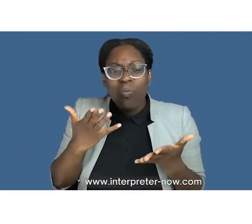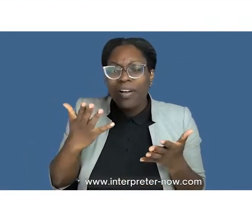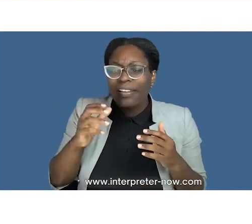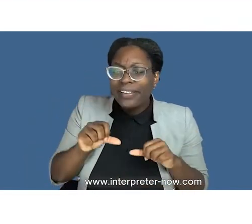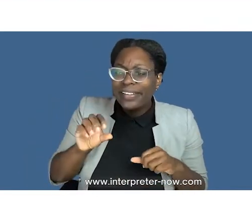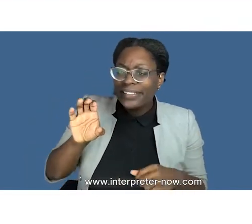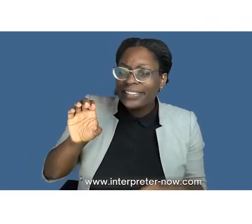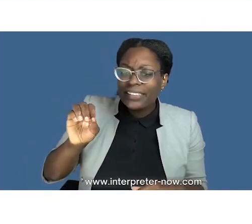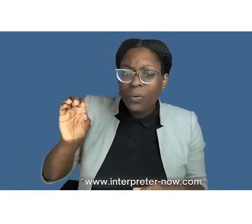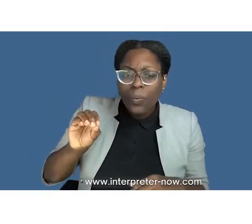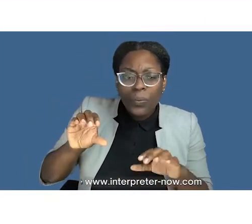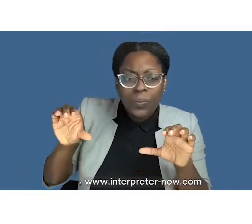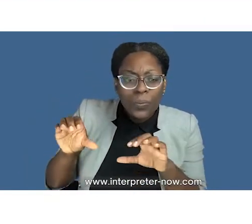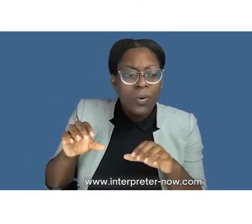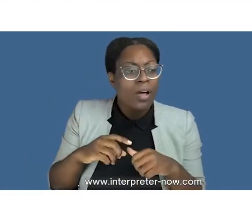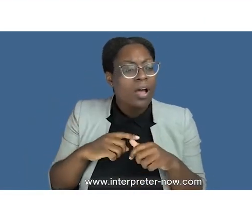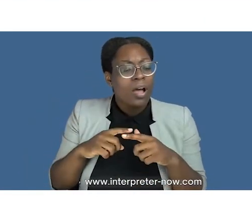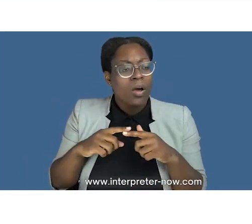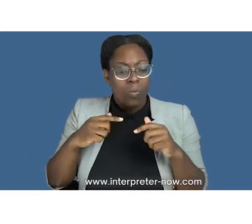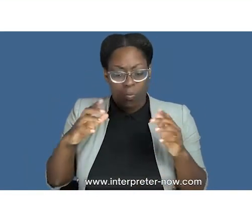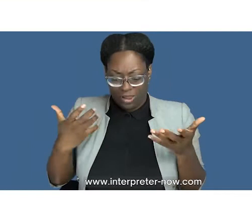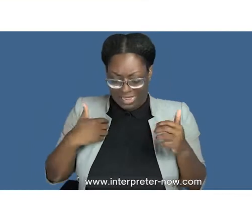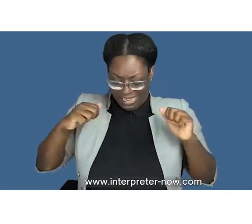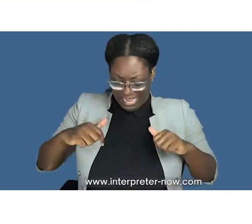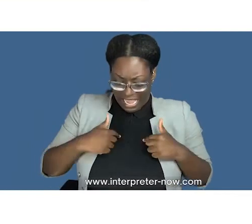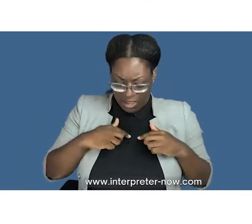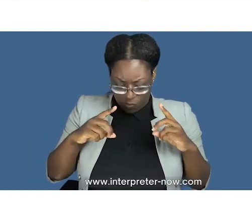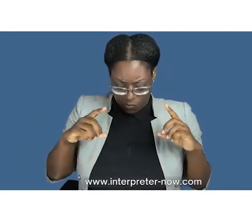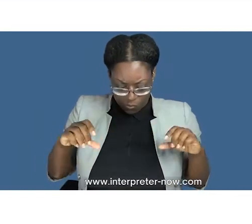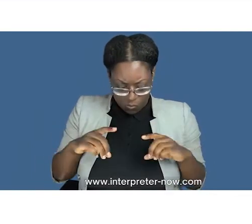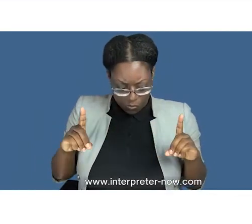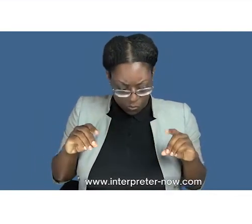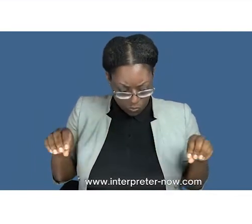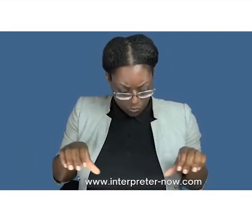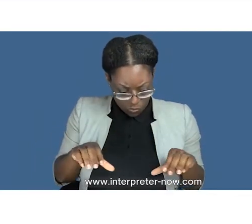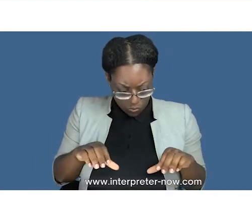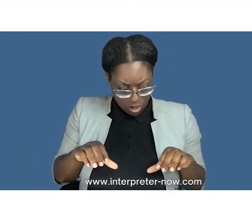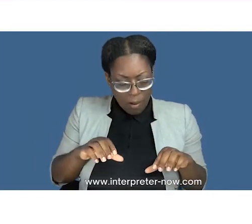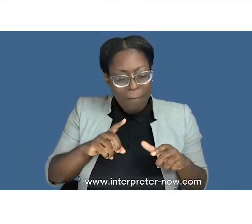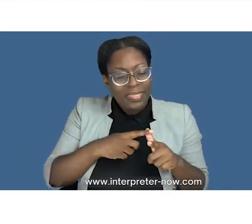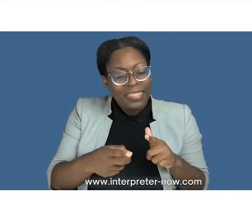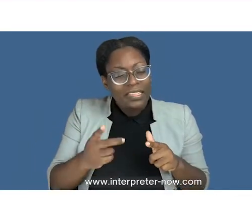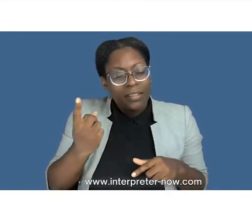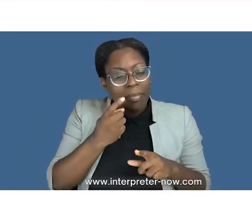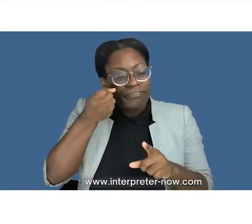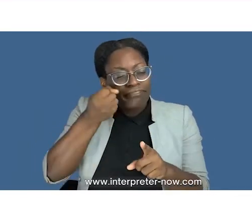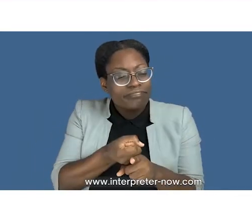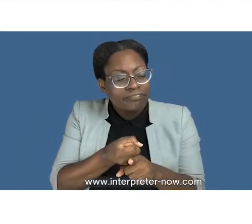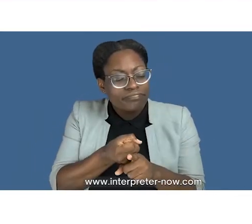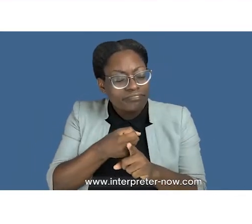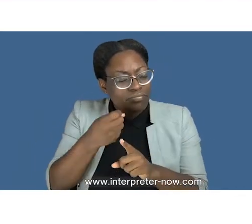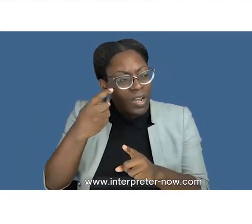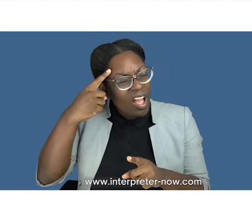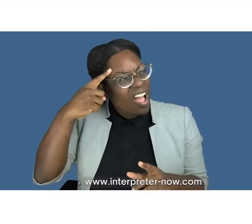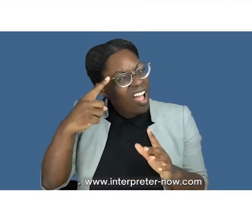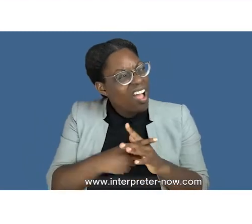workplace, what can the CEO do? What can leadership do? What initiative should I do? But then there was the switch of, wait a minute, I